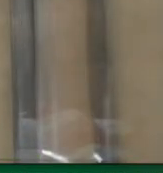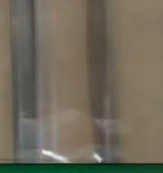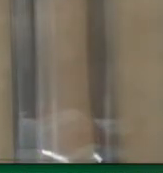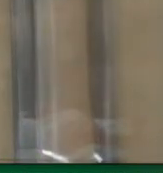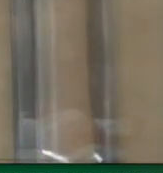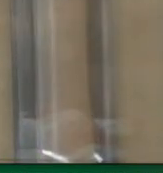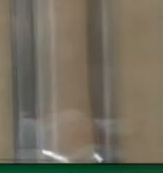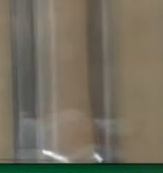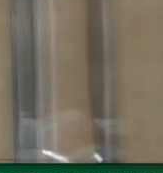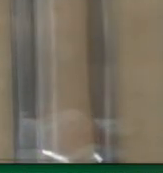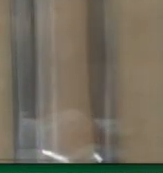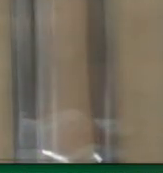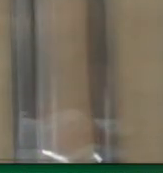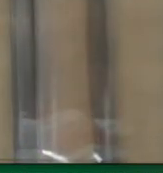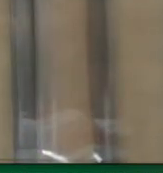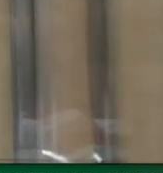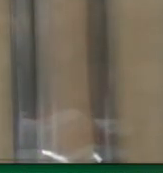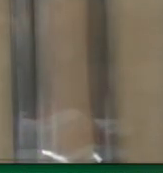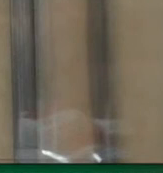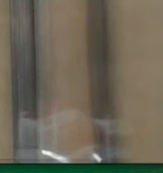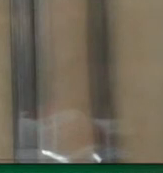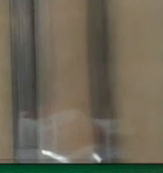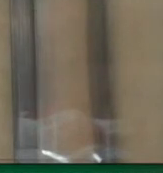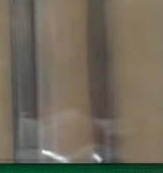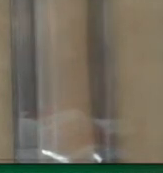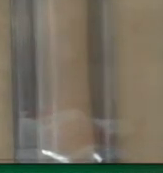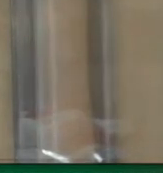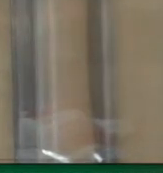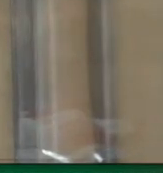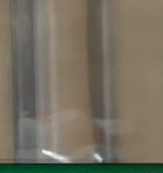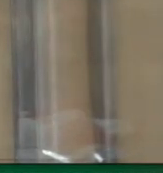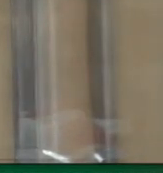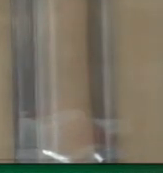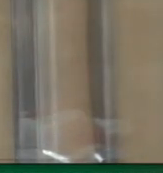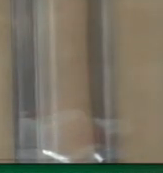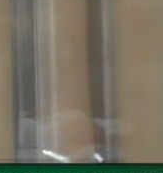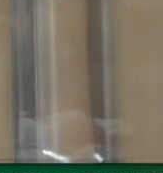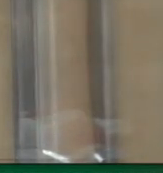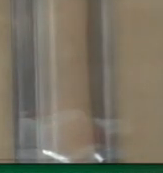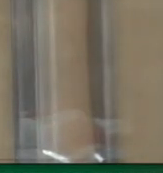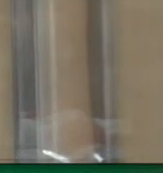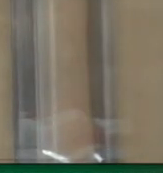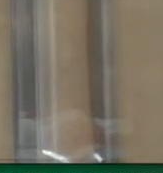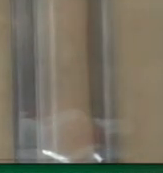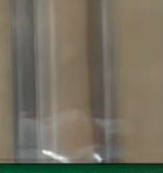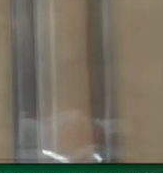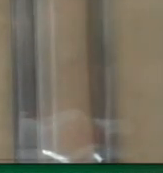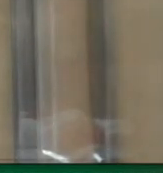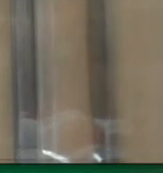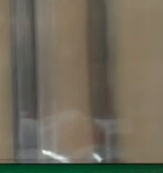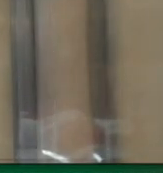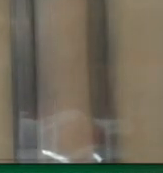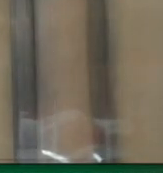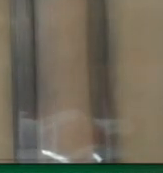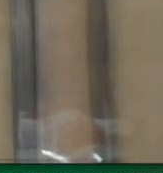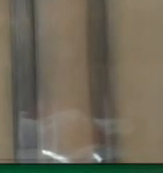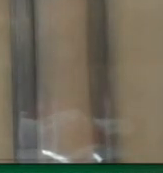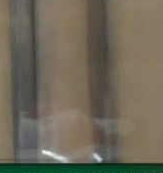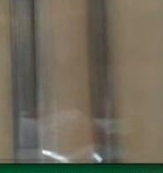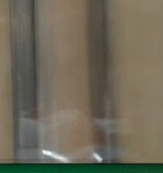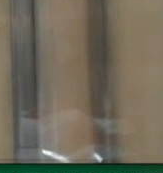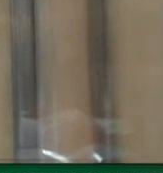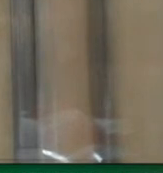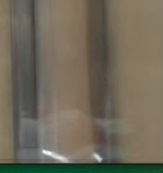people with your populist narrative you remember when the election in 2010 2015 was being fought